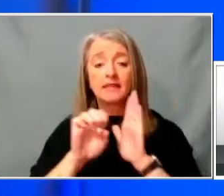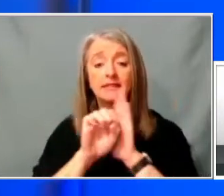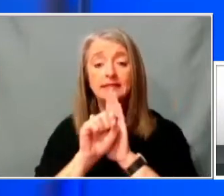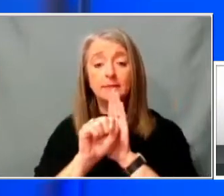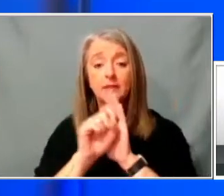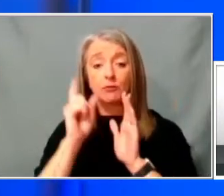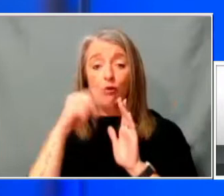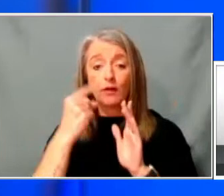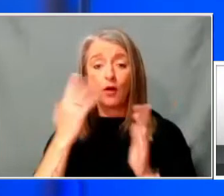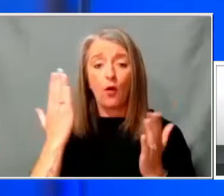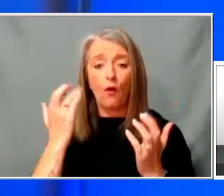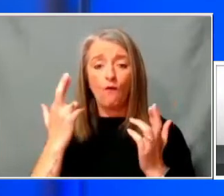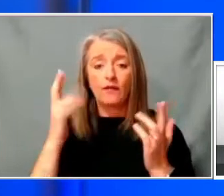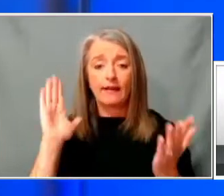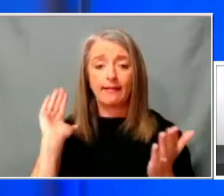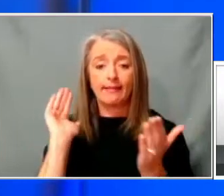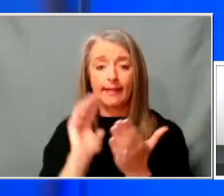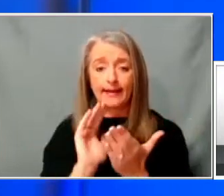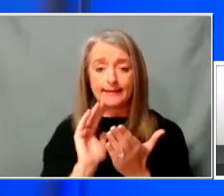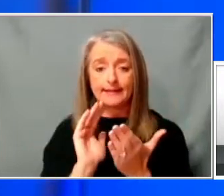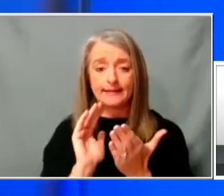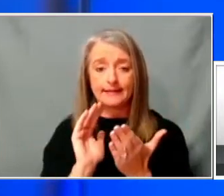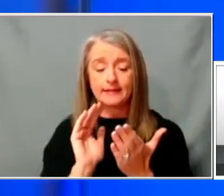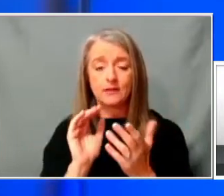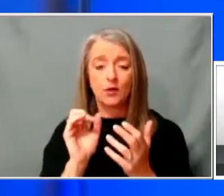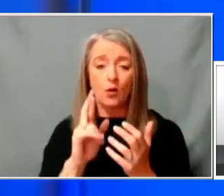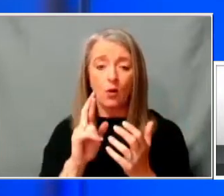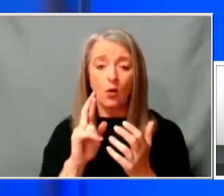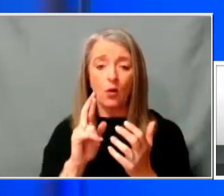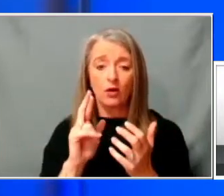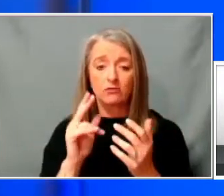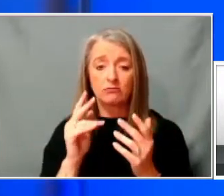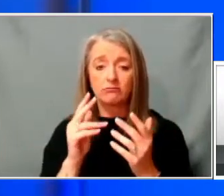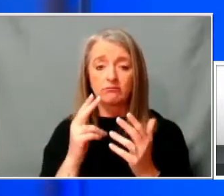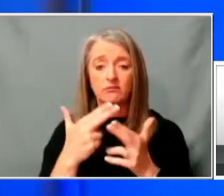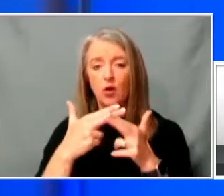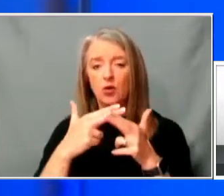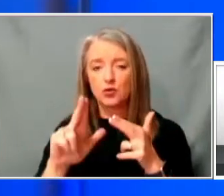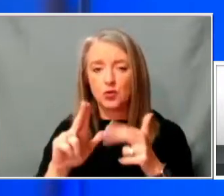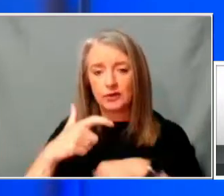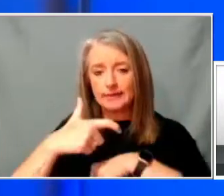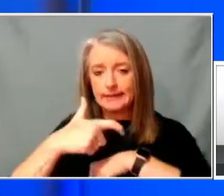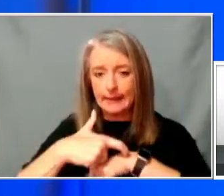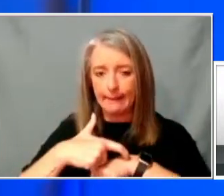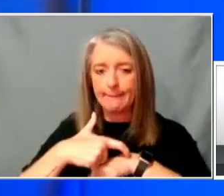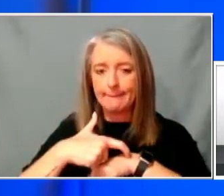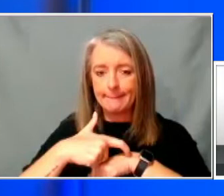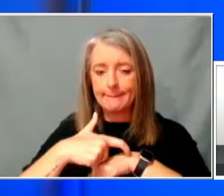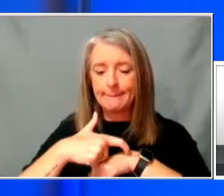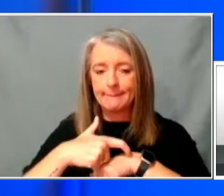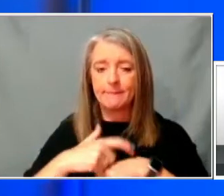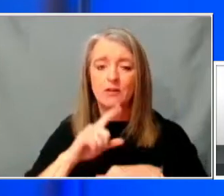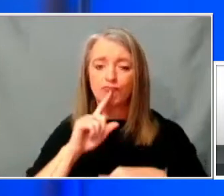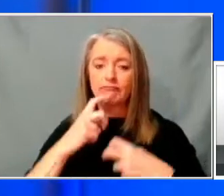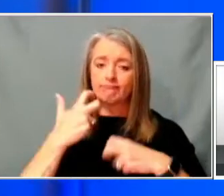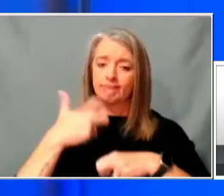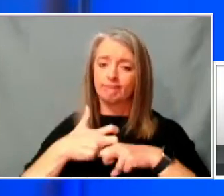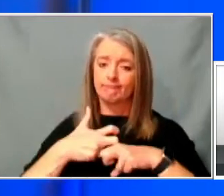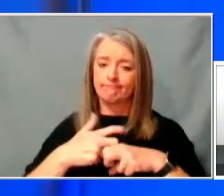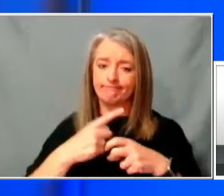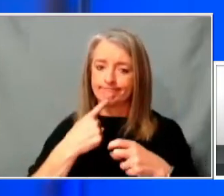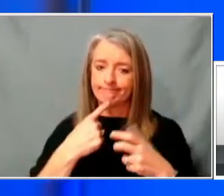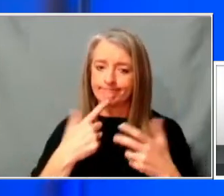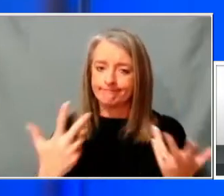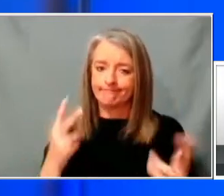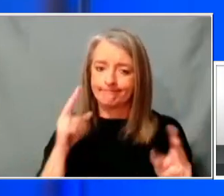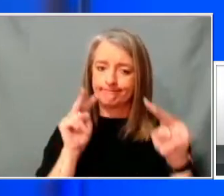be less symptoms or certainly go on for a shorter time period. But it's really difficult to say exactly. We know that